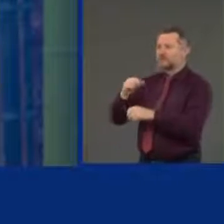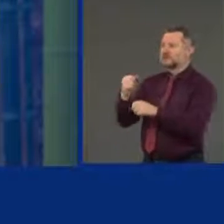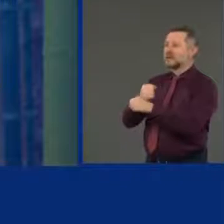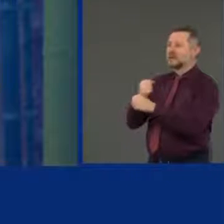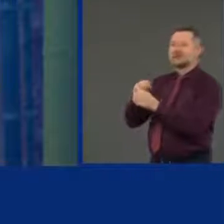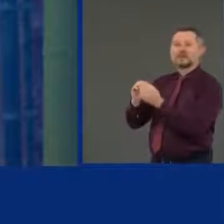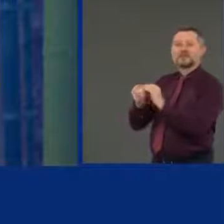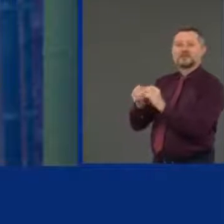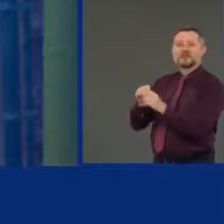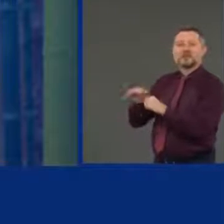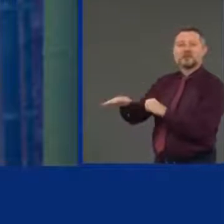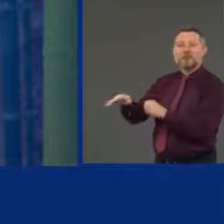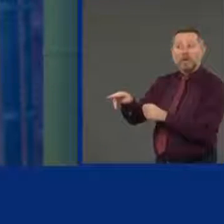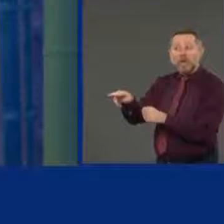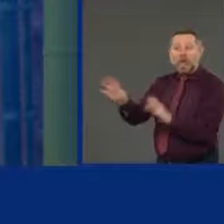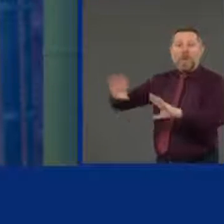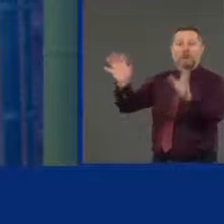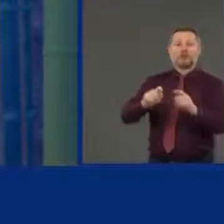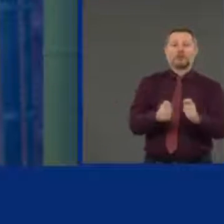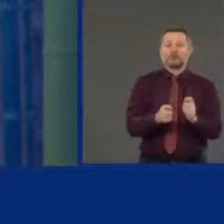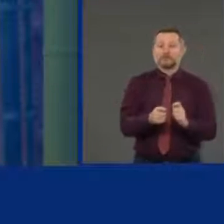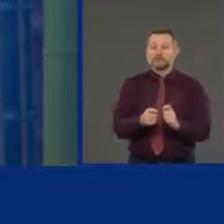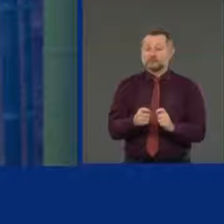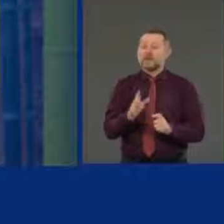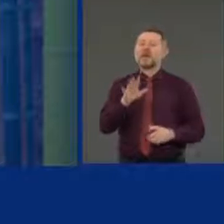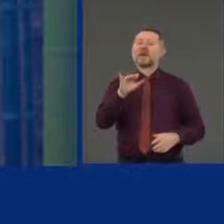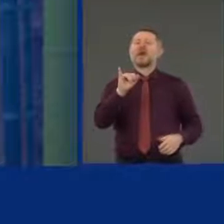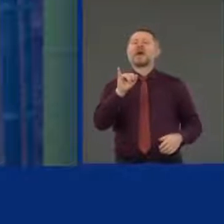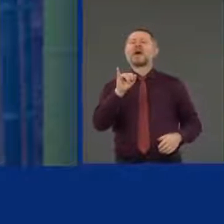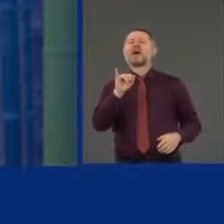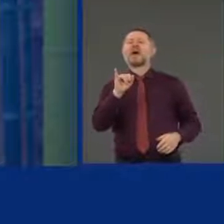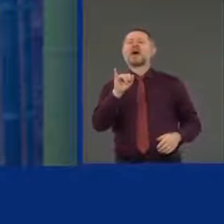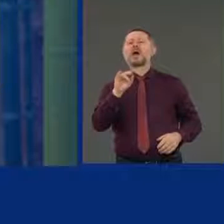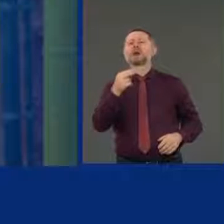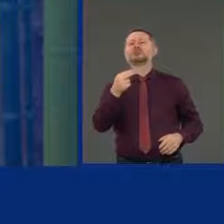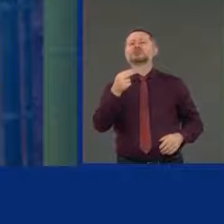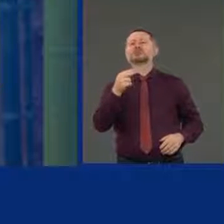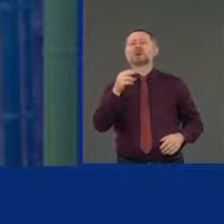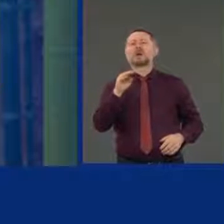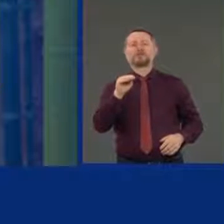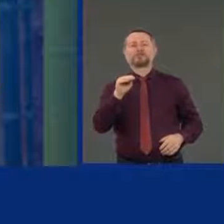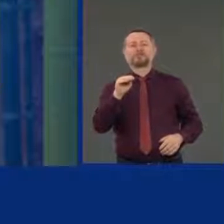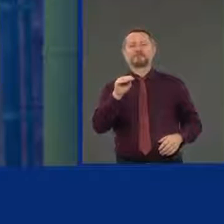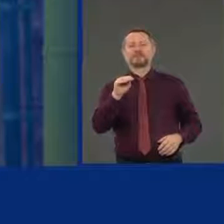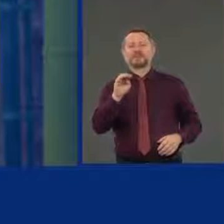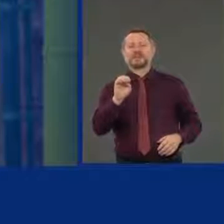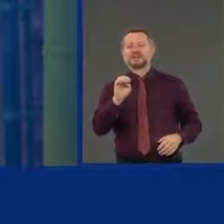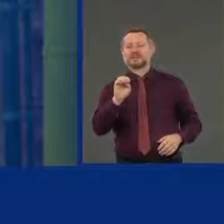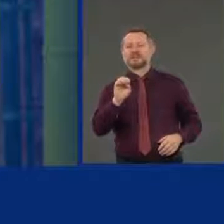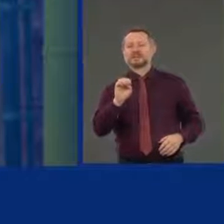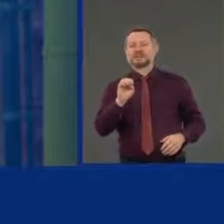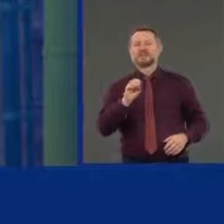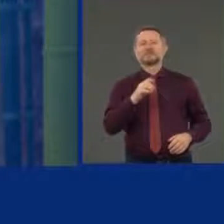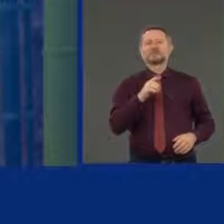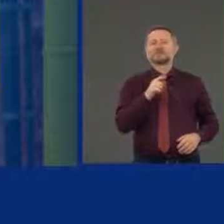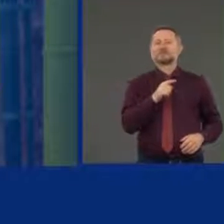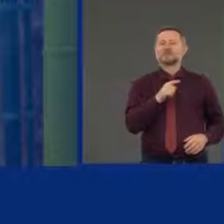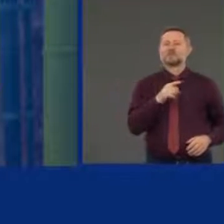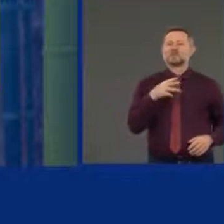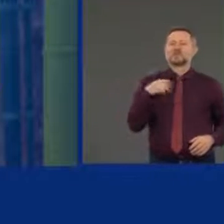IHME, which is the Washington-based model, Gates-funded model, which is the model that the White